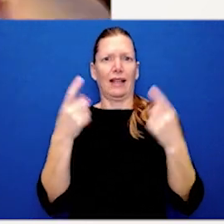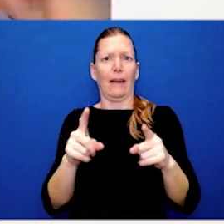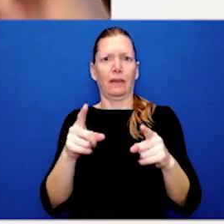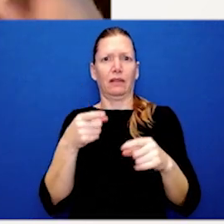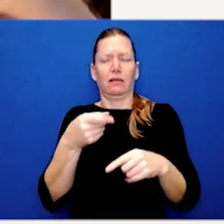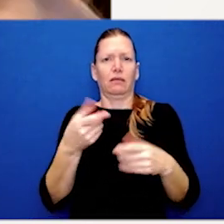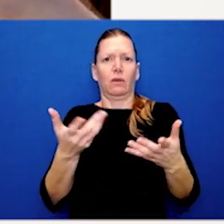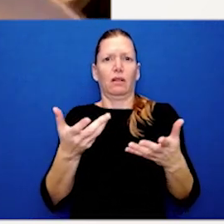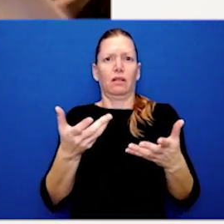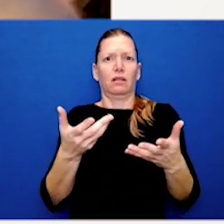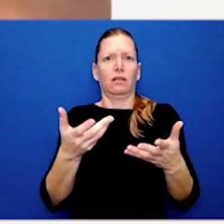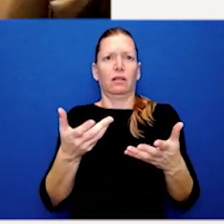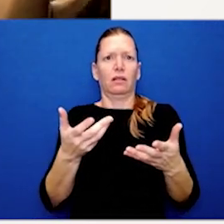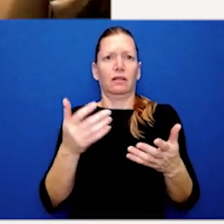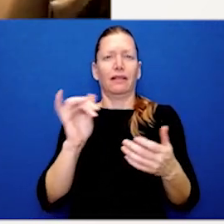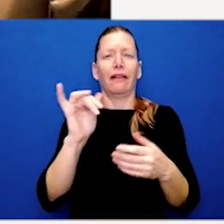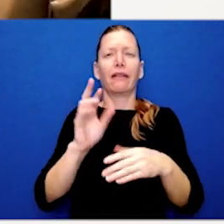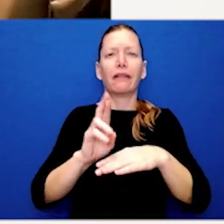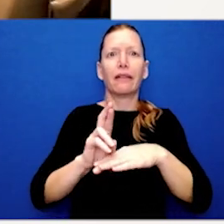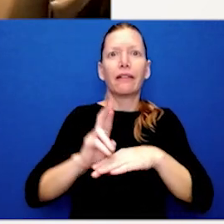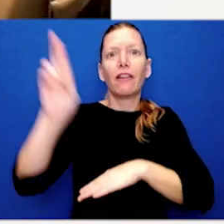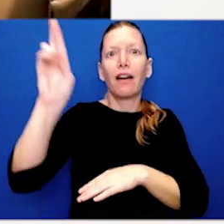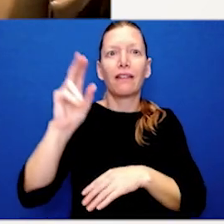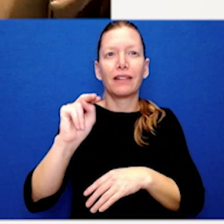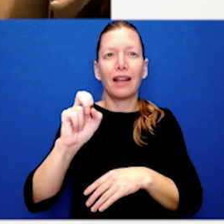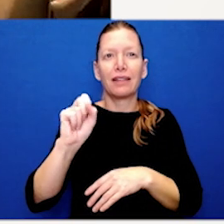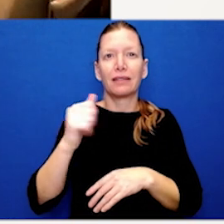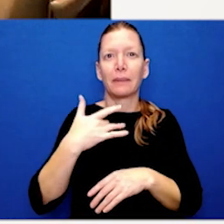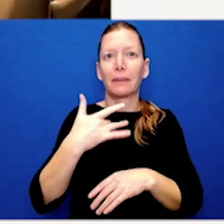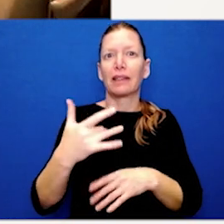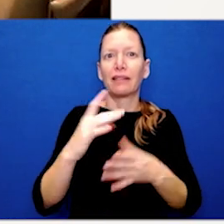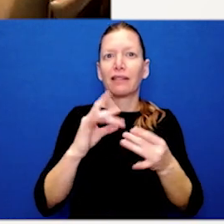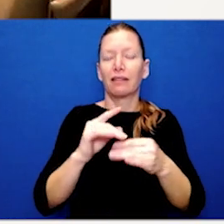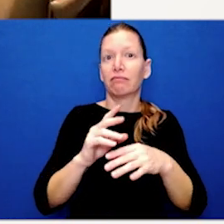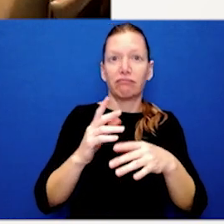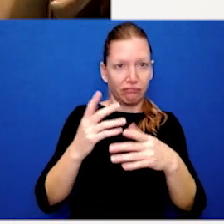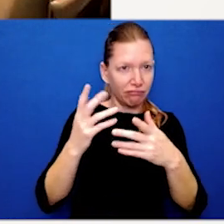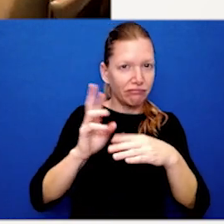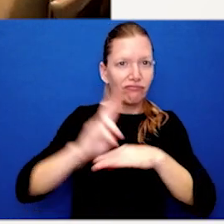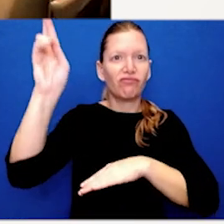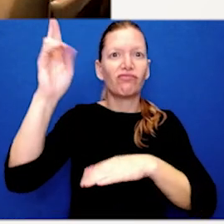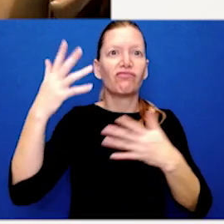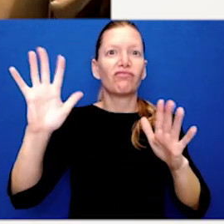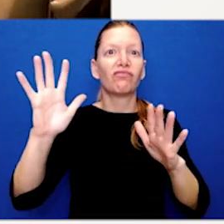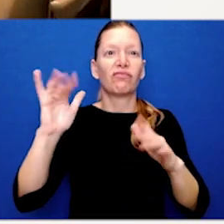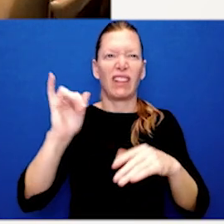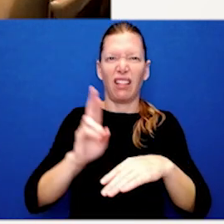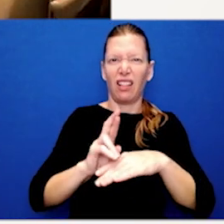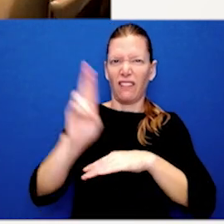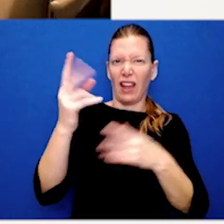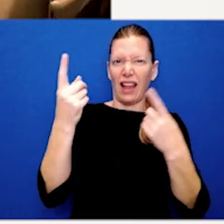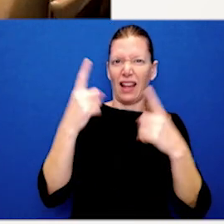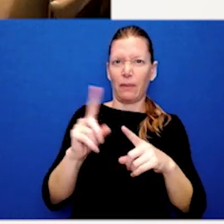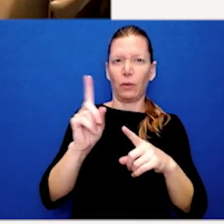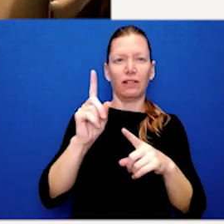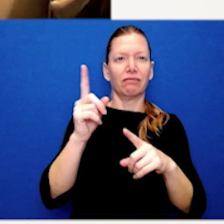suddenly happening here, right? And so that's where it lifts off, as NASA used to say. We've got liftoff. That's where that liftoff